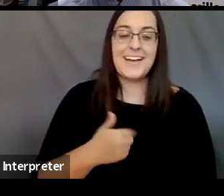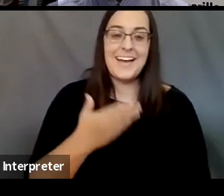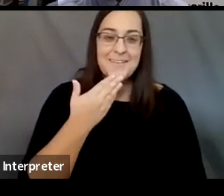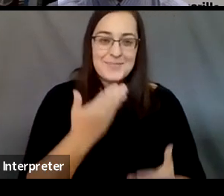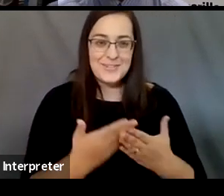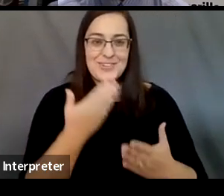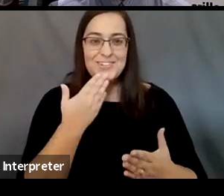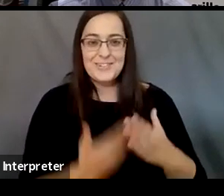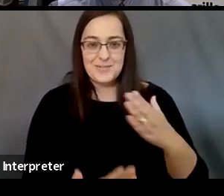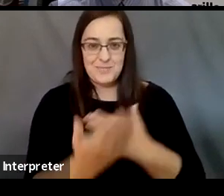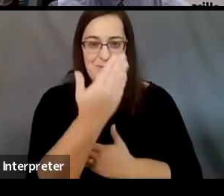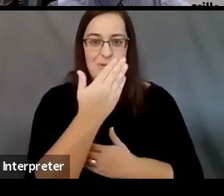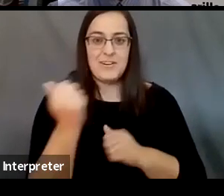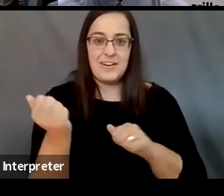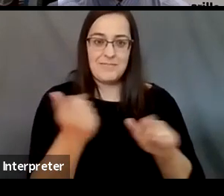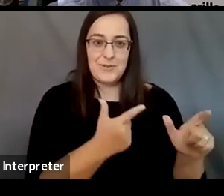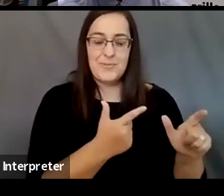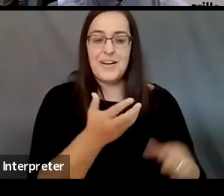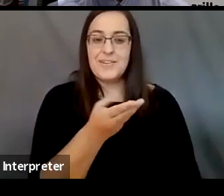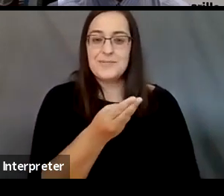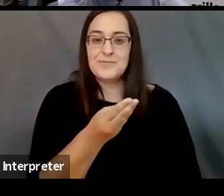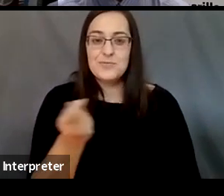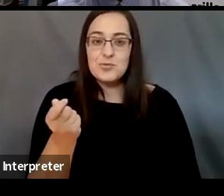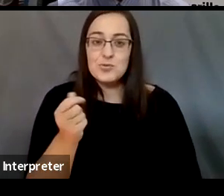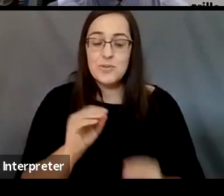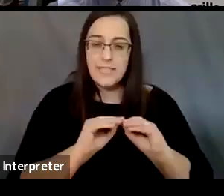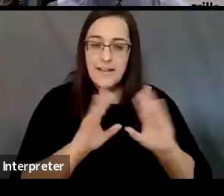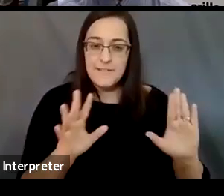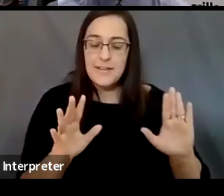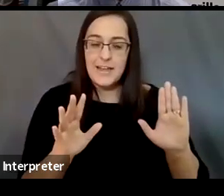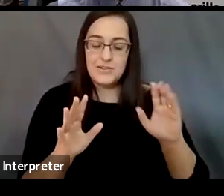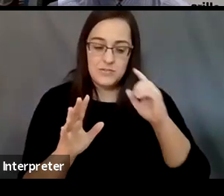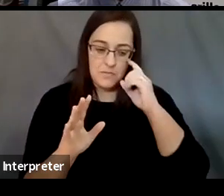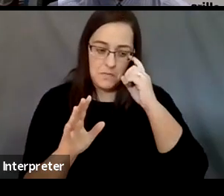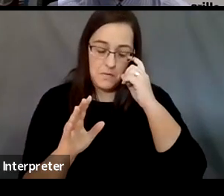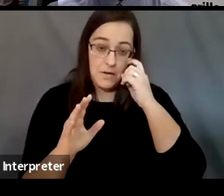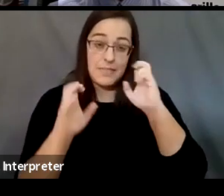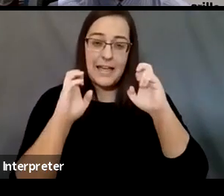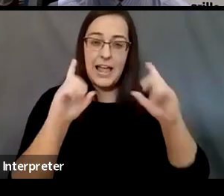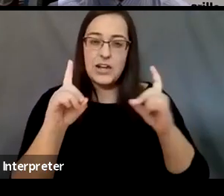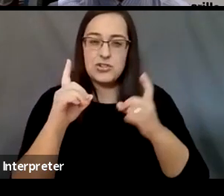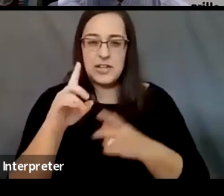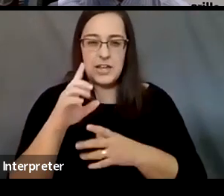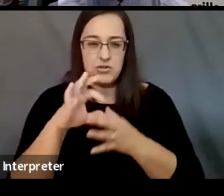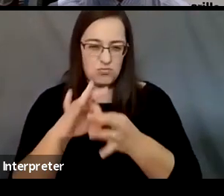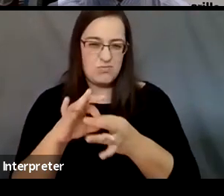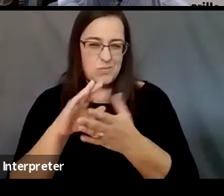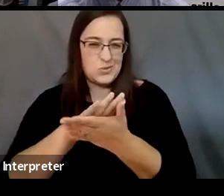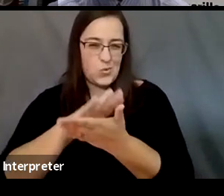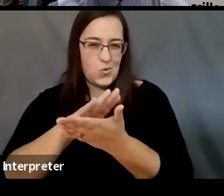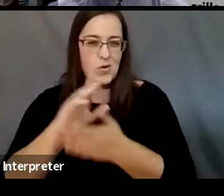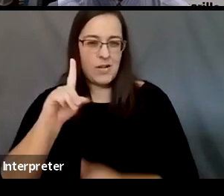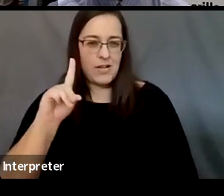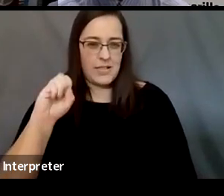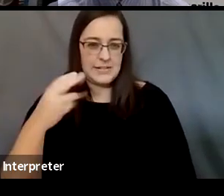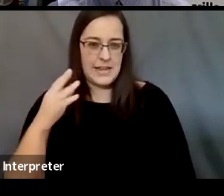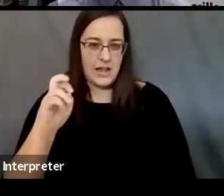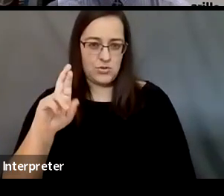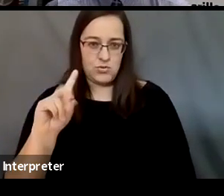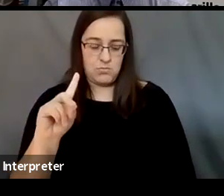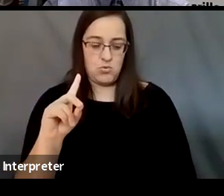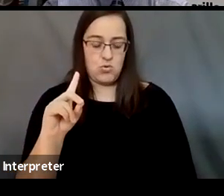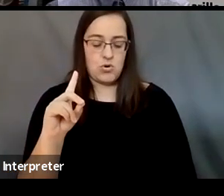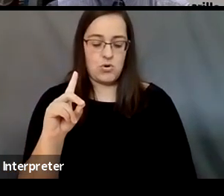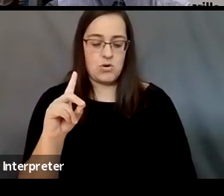Good morning, everybody. Just a few clarifications on the education part of the dashboard. First off,